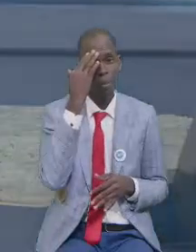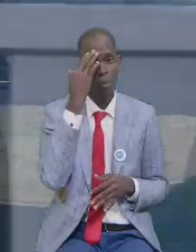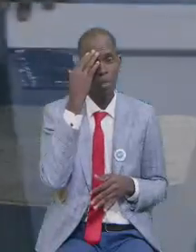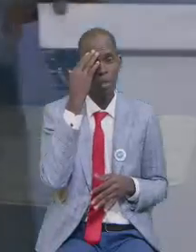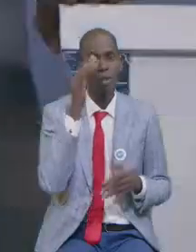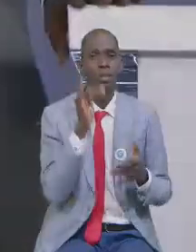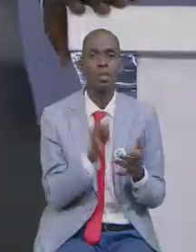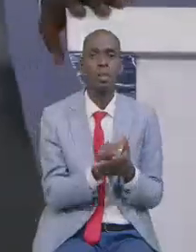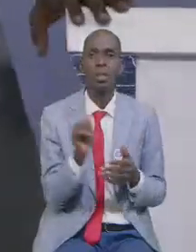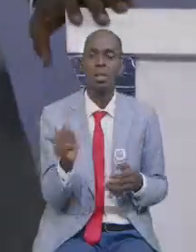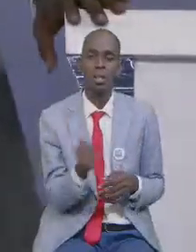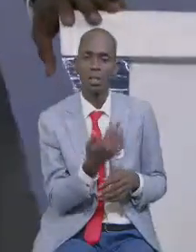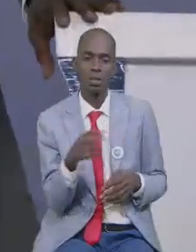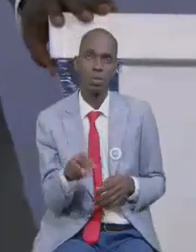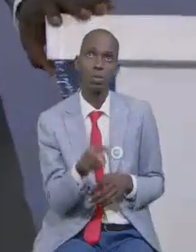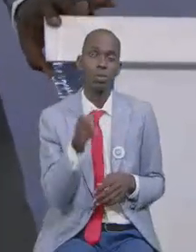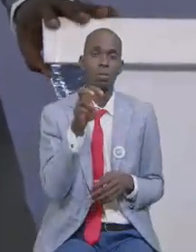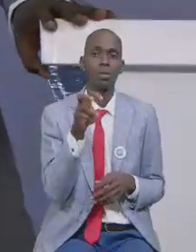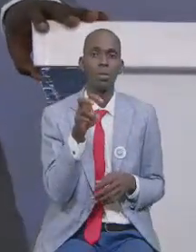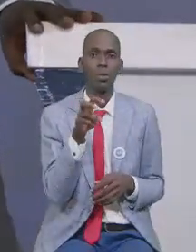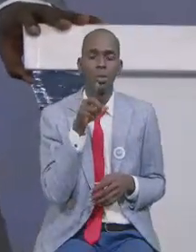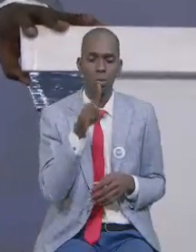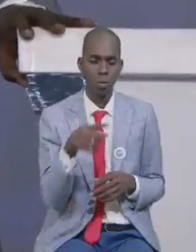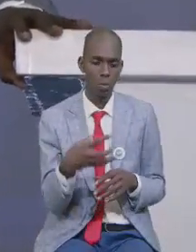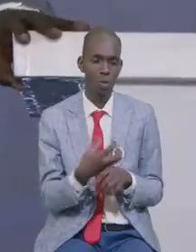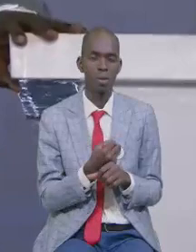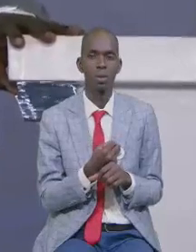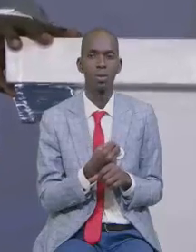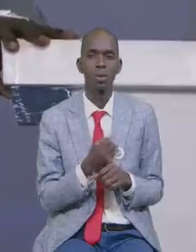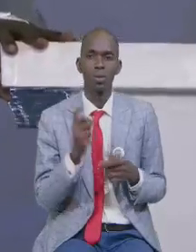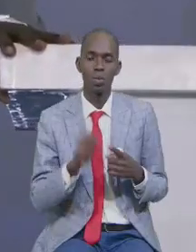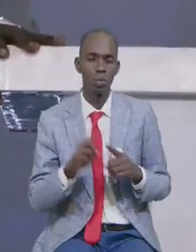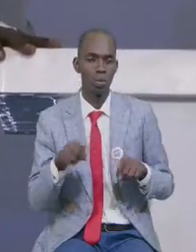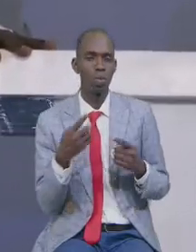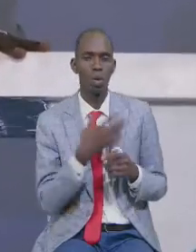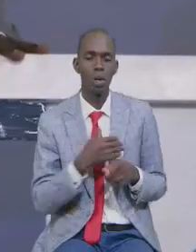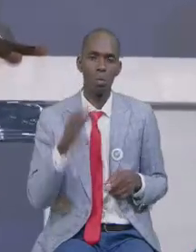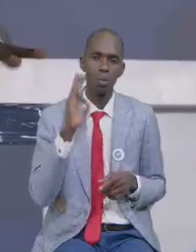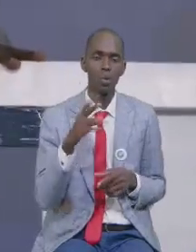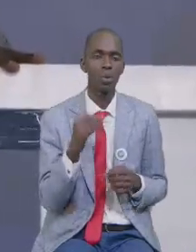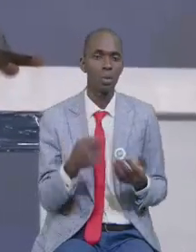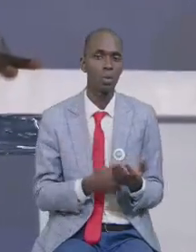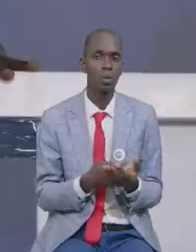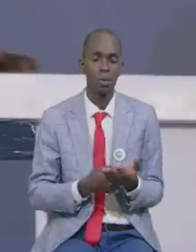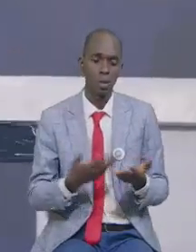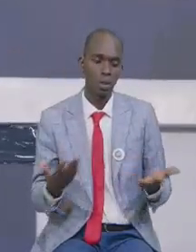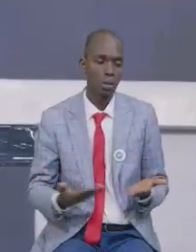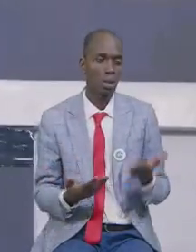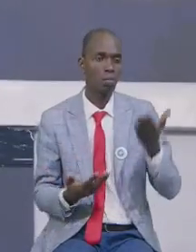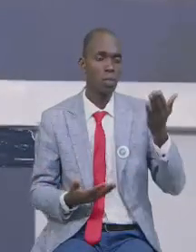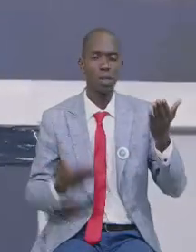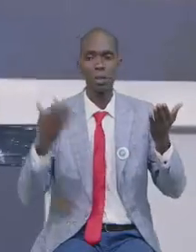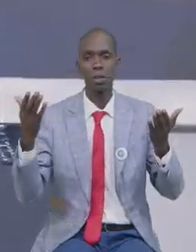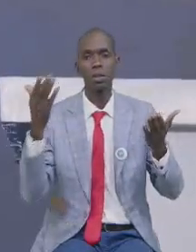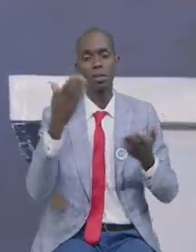any journey you take to go and preach the gospel here, there, there, if